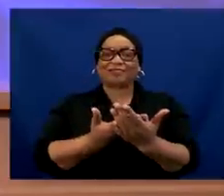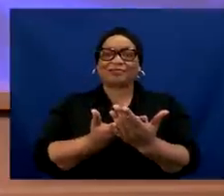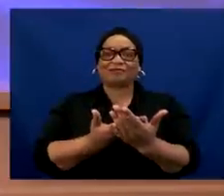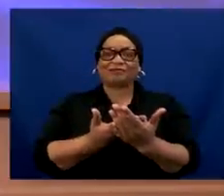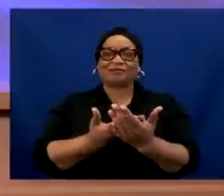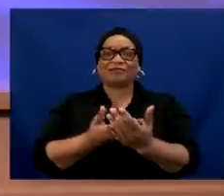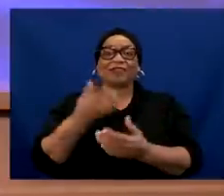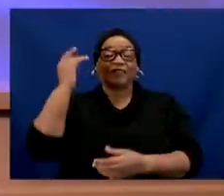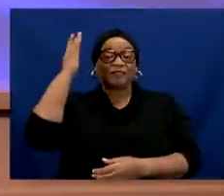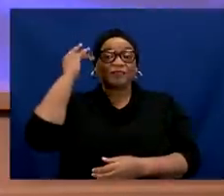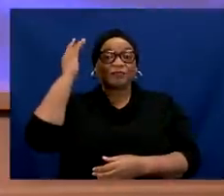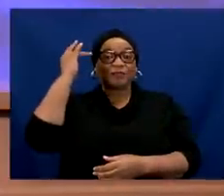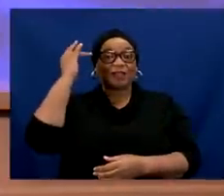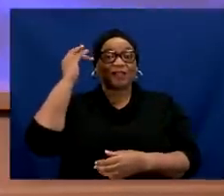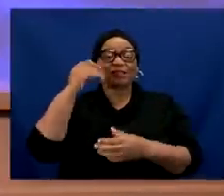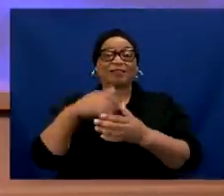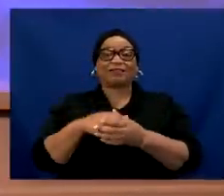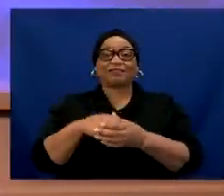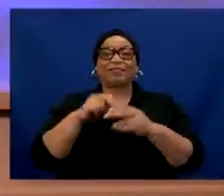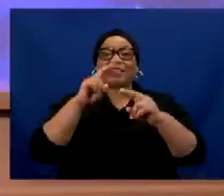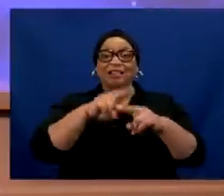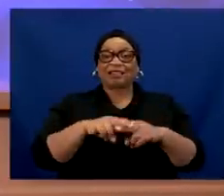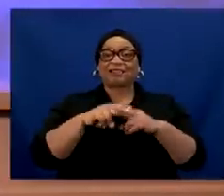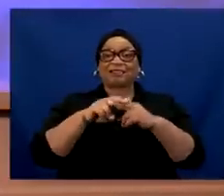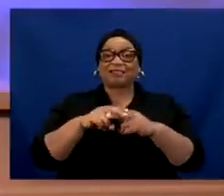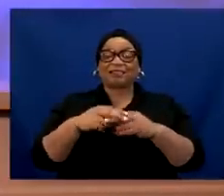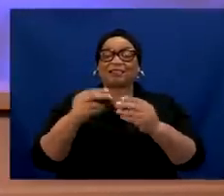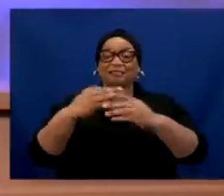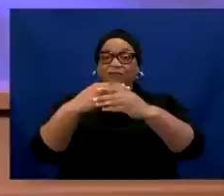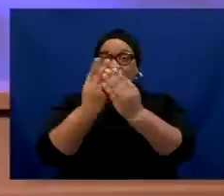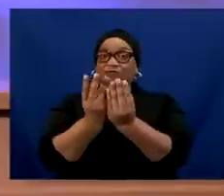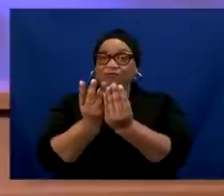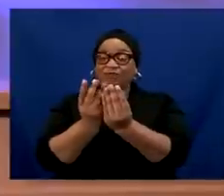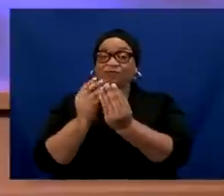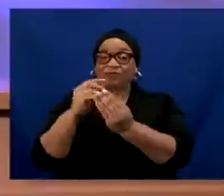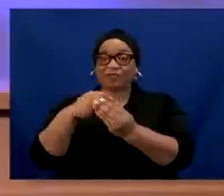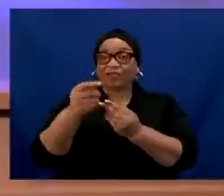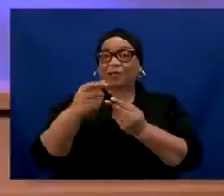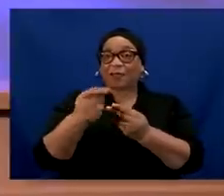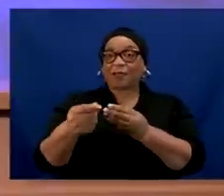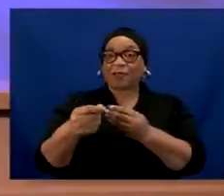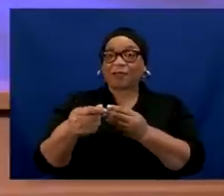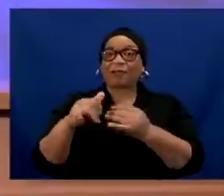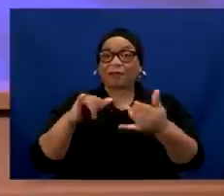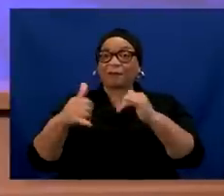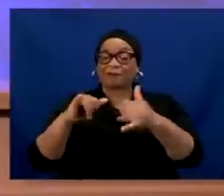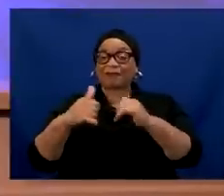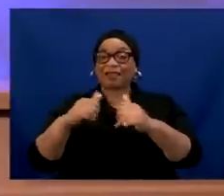why I sit down at a spades table with anybody, because I love a good challenge.